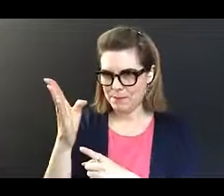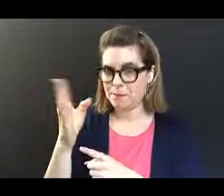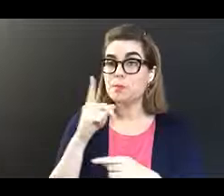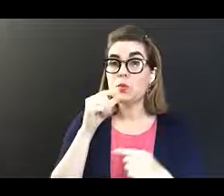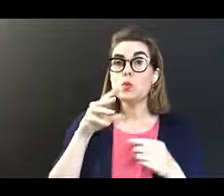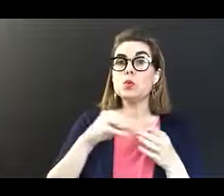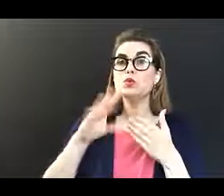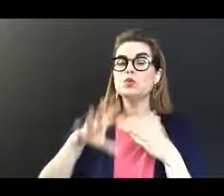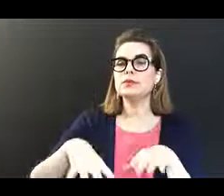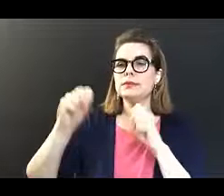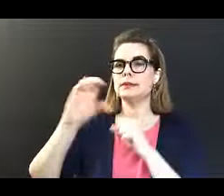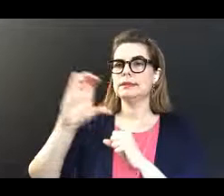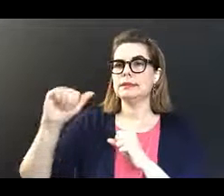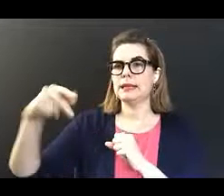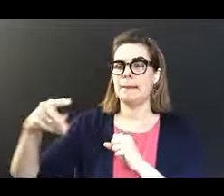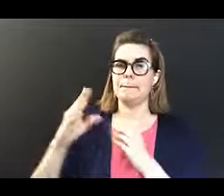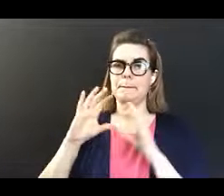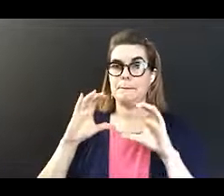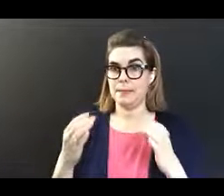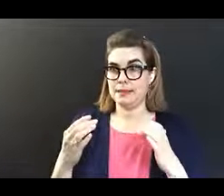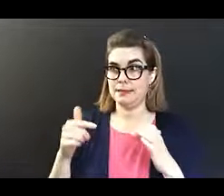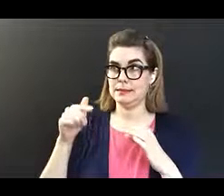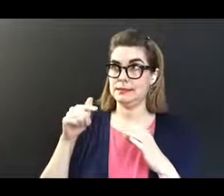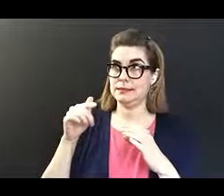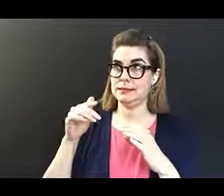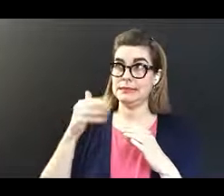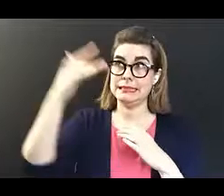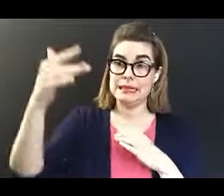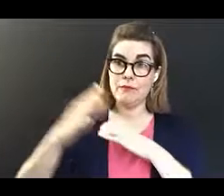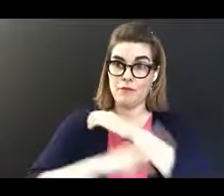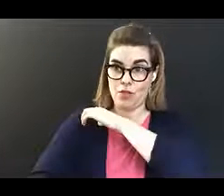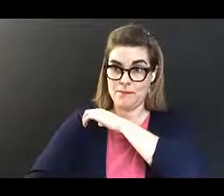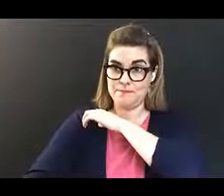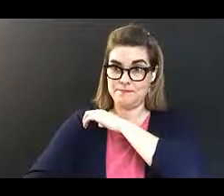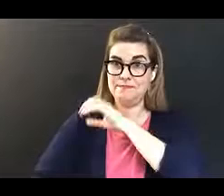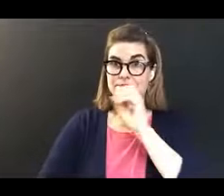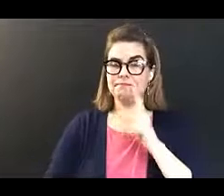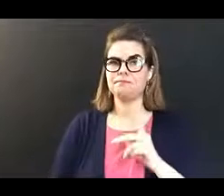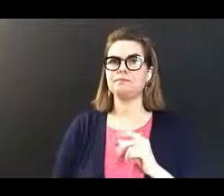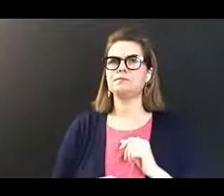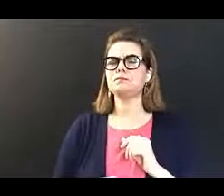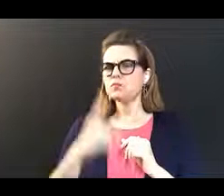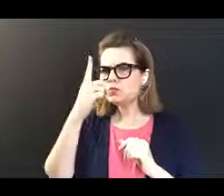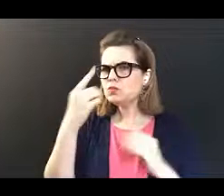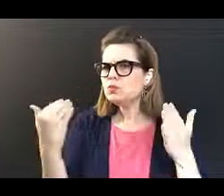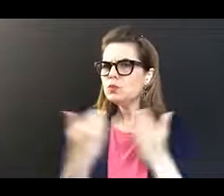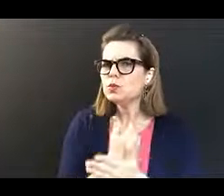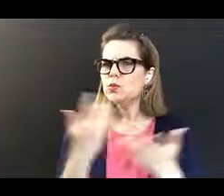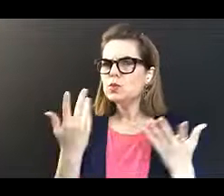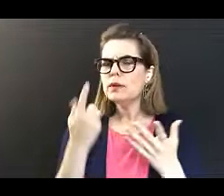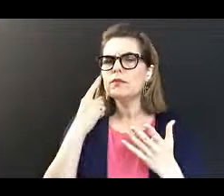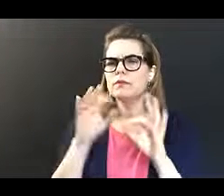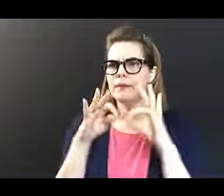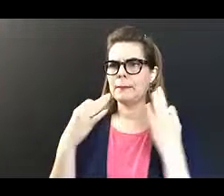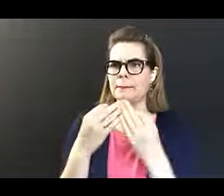CCAP classes this next upcoming fall. A new piece to what we're providing families is called a